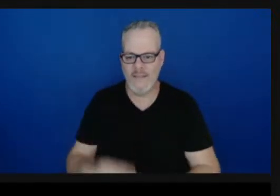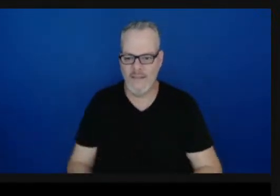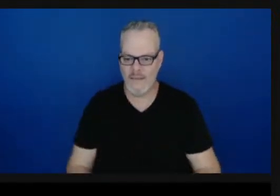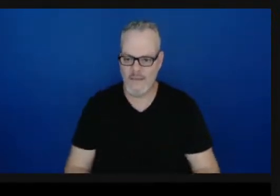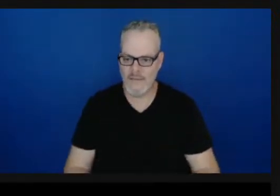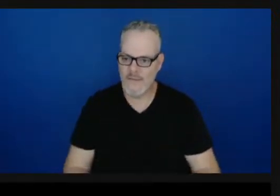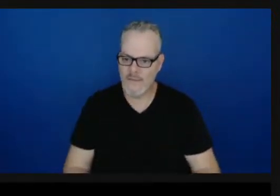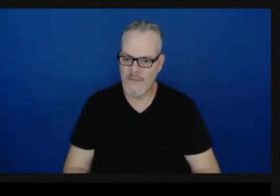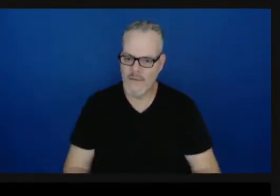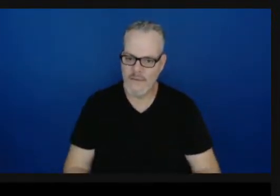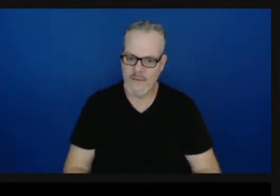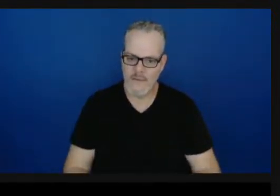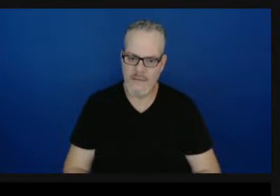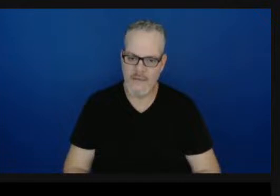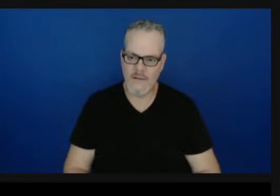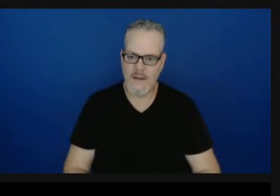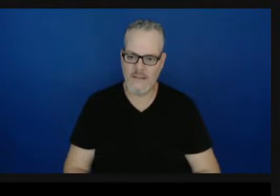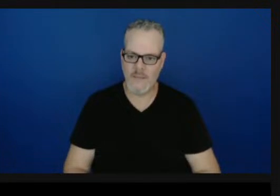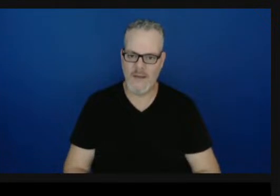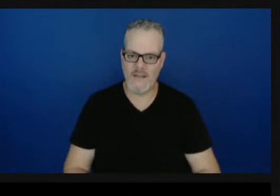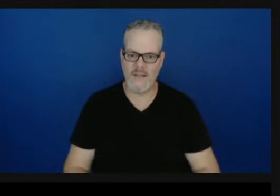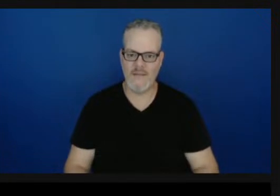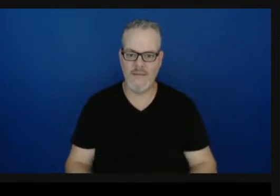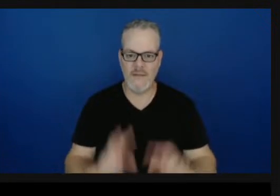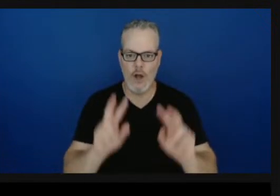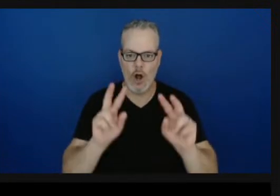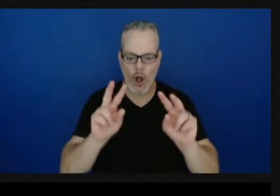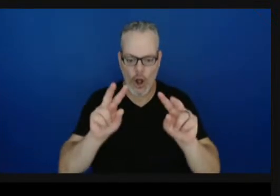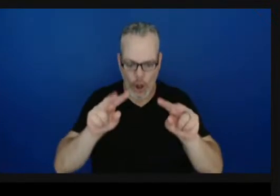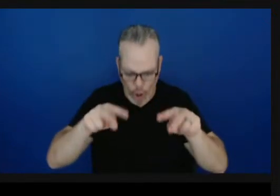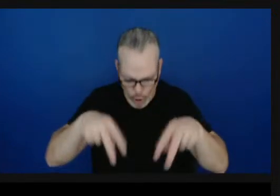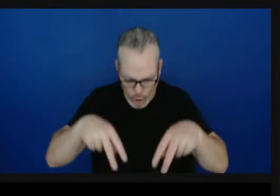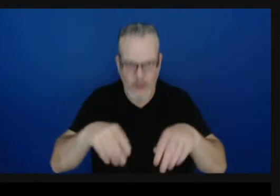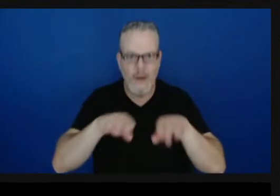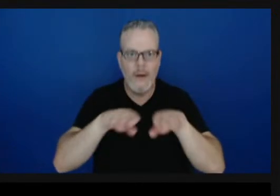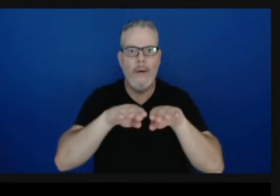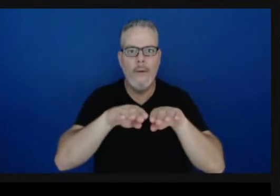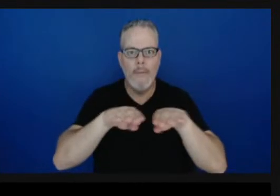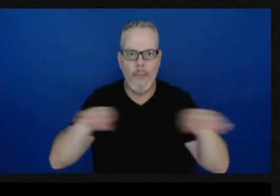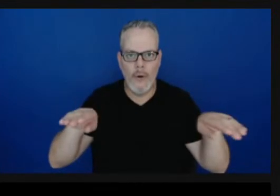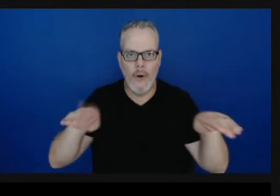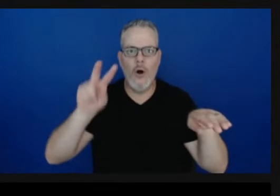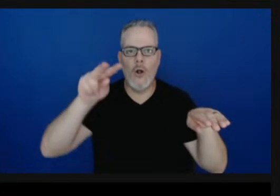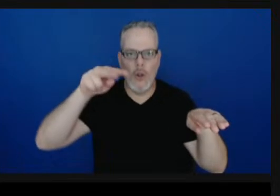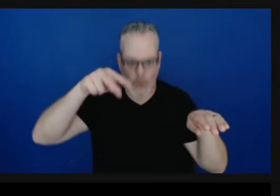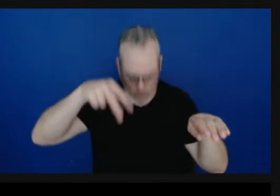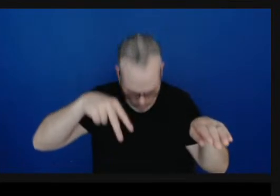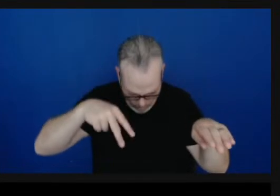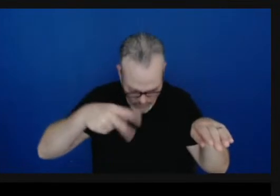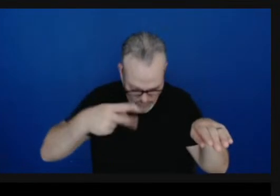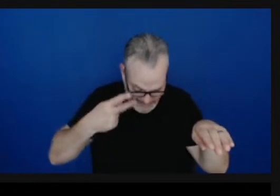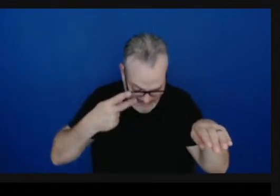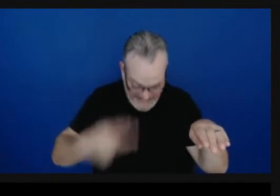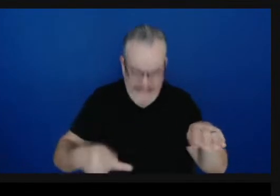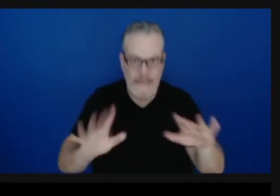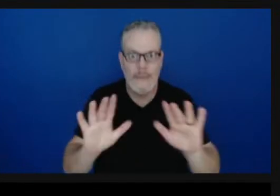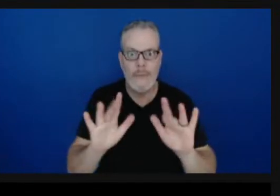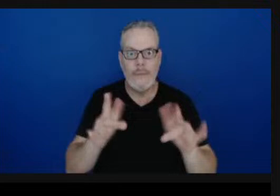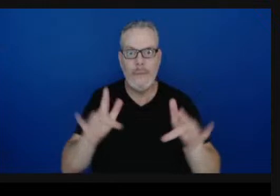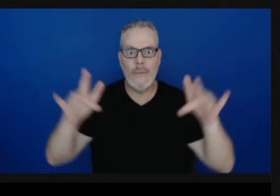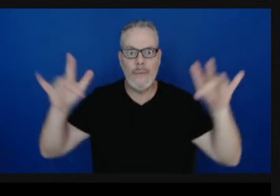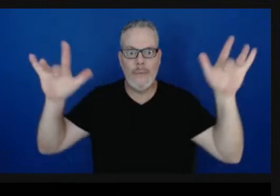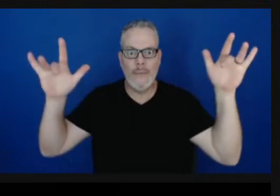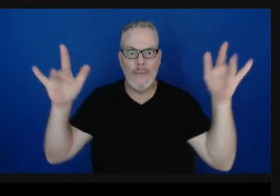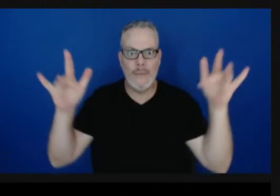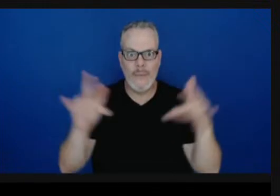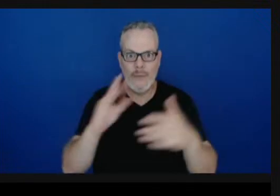They do see glow in the cracks as such here as they're walking around on that inflating flow field. So